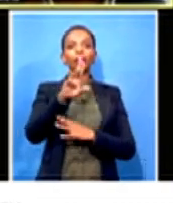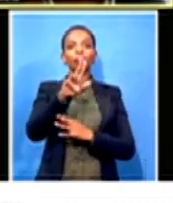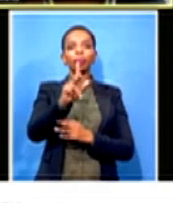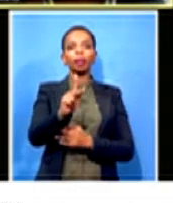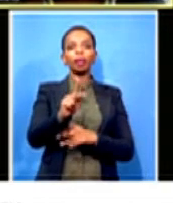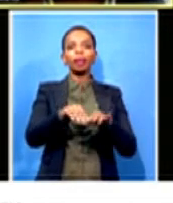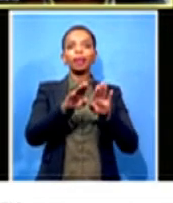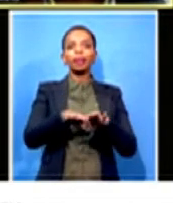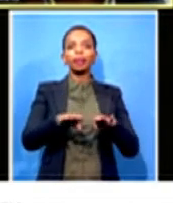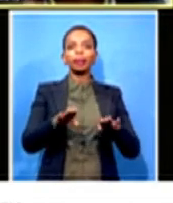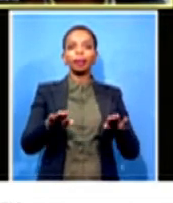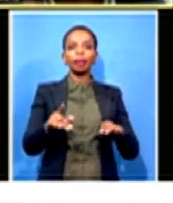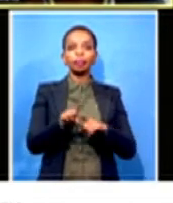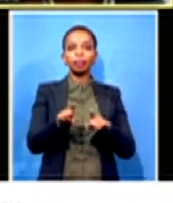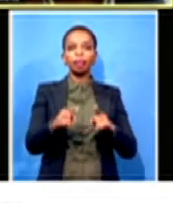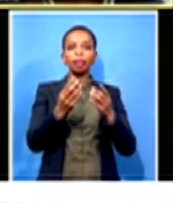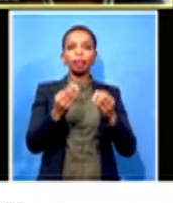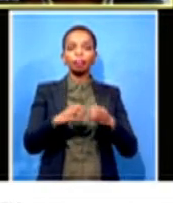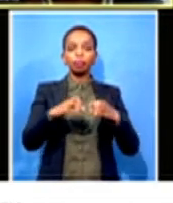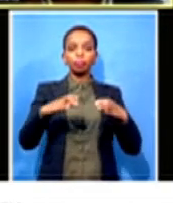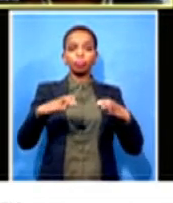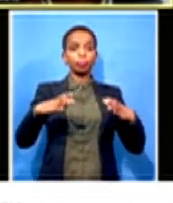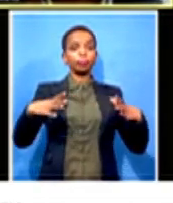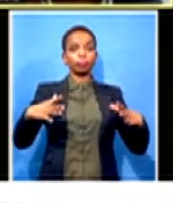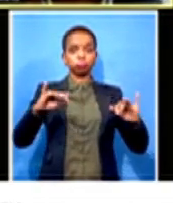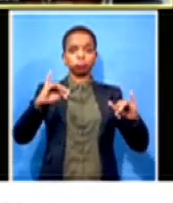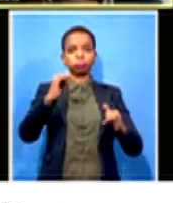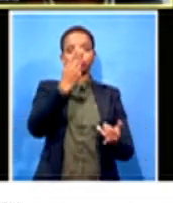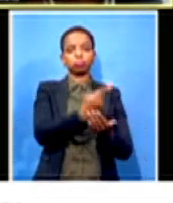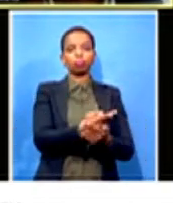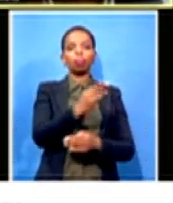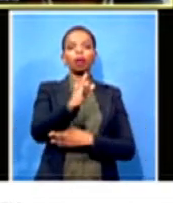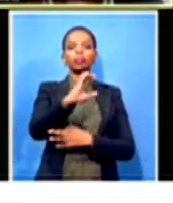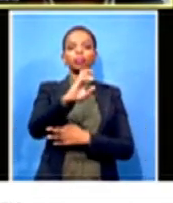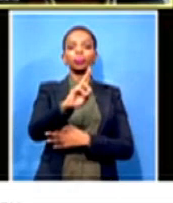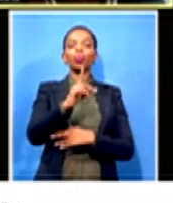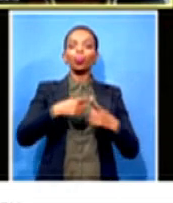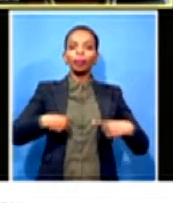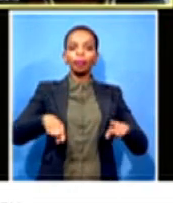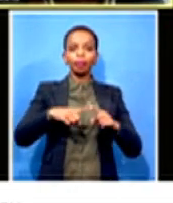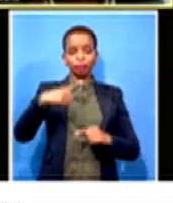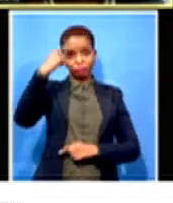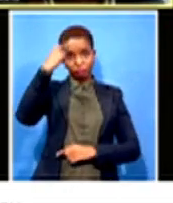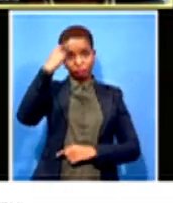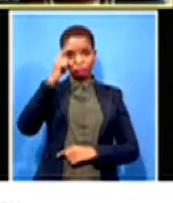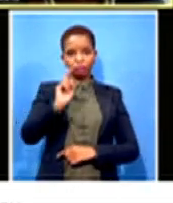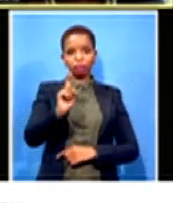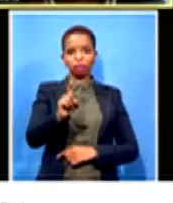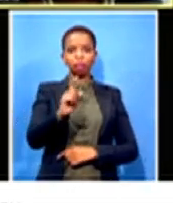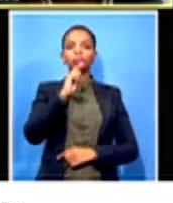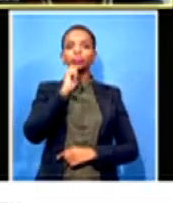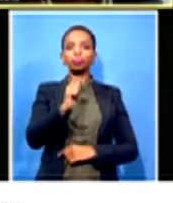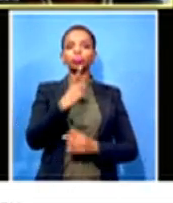requiring ICU. This, we think, is actually not just, it doesn't really happen in the acute phase of the disease when